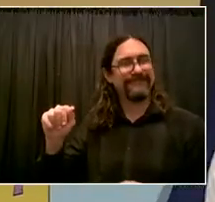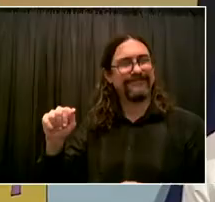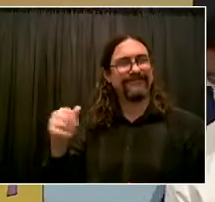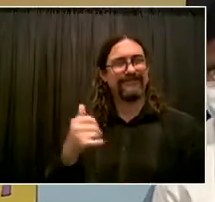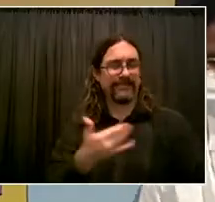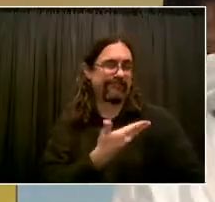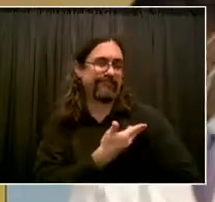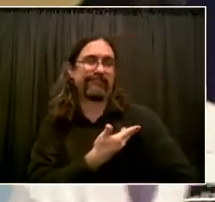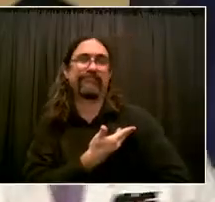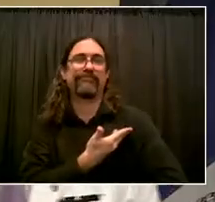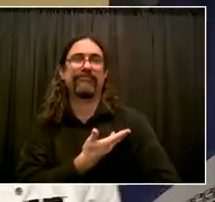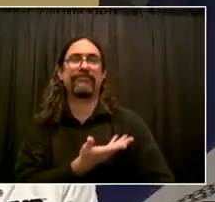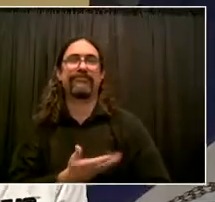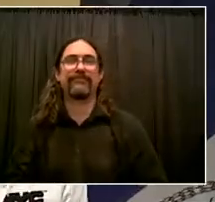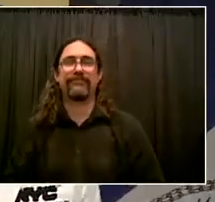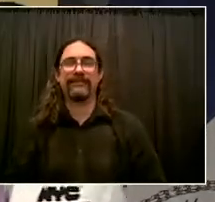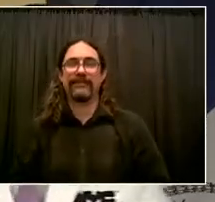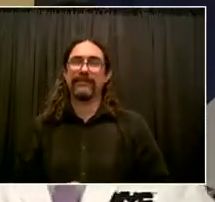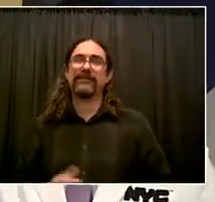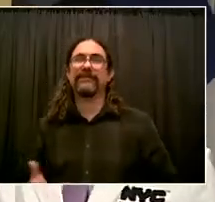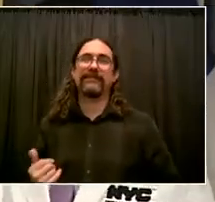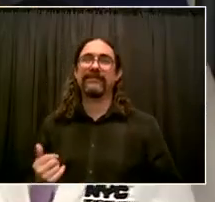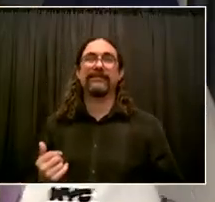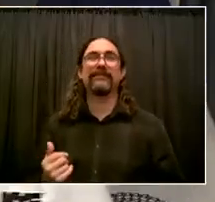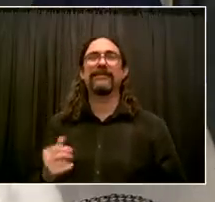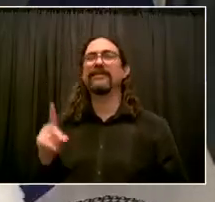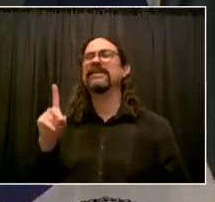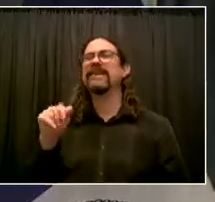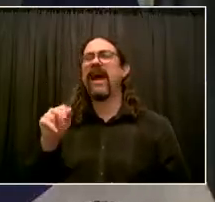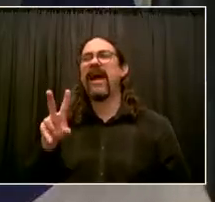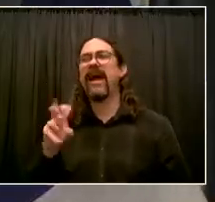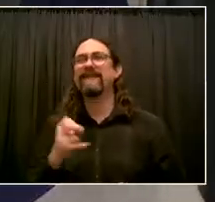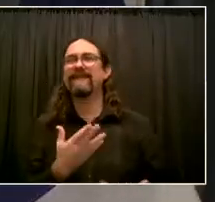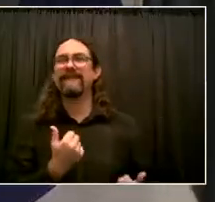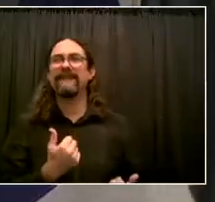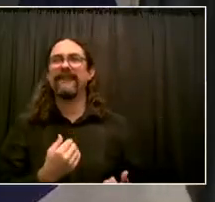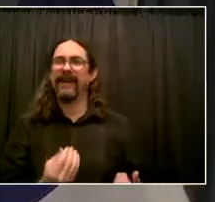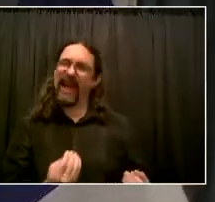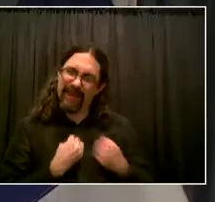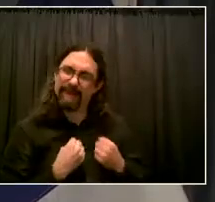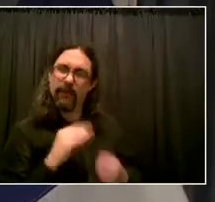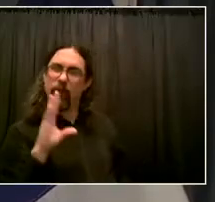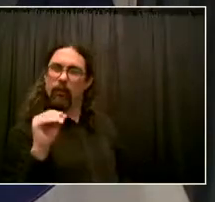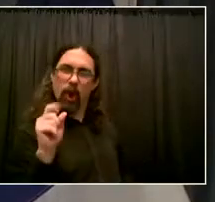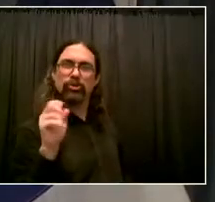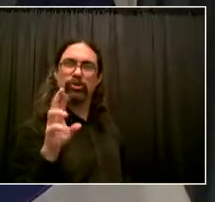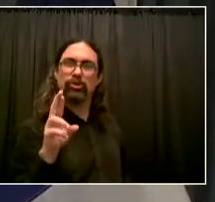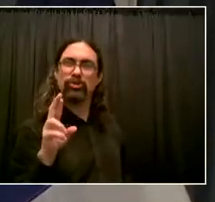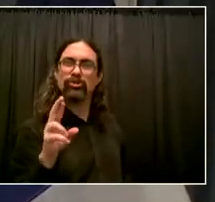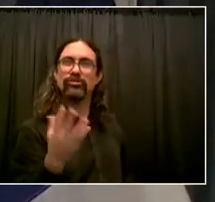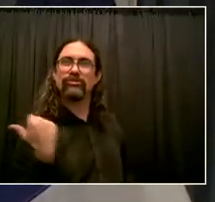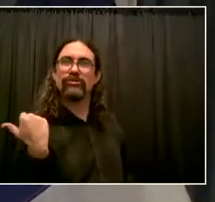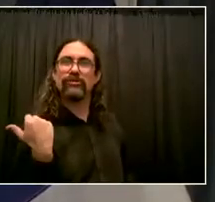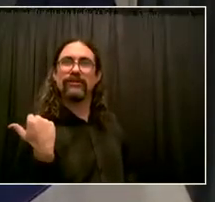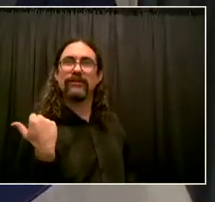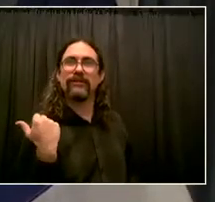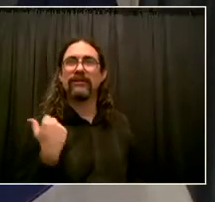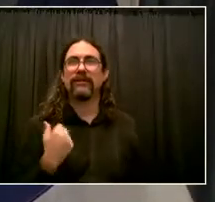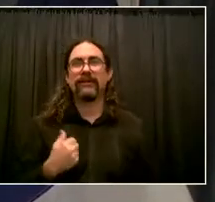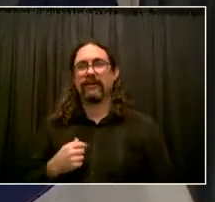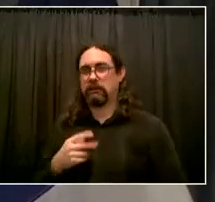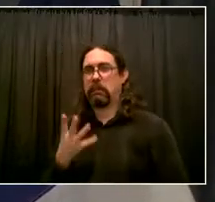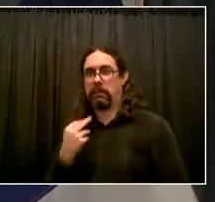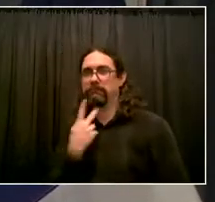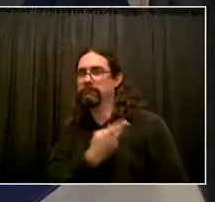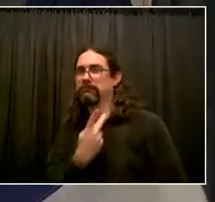Give me a boost, Dave. You know the drill. We have some practice with this. We have done this very successfully before. I'm putting